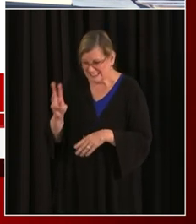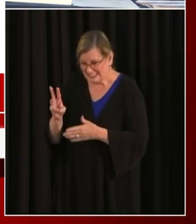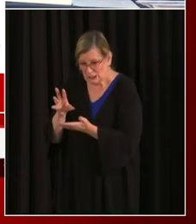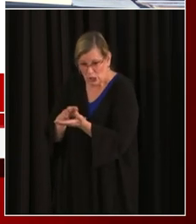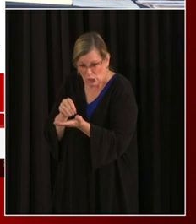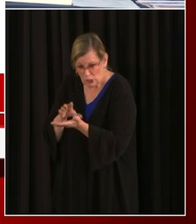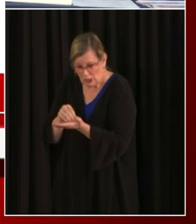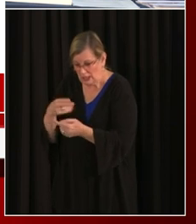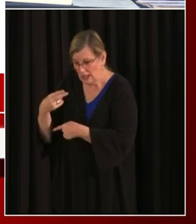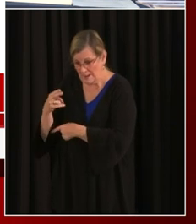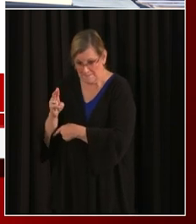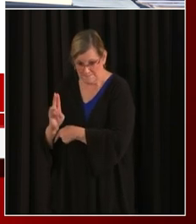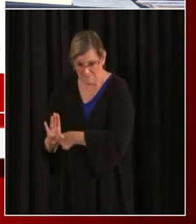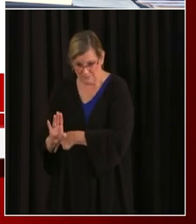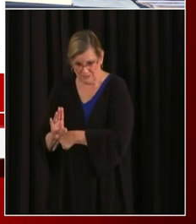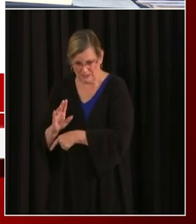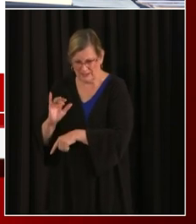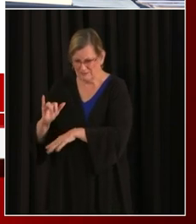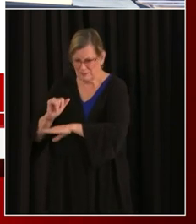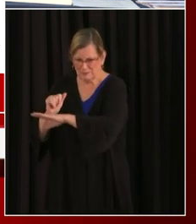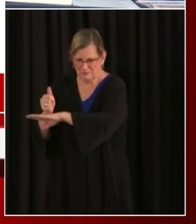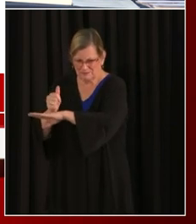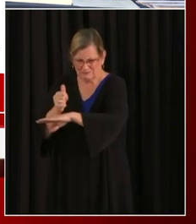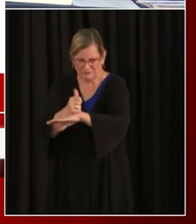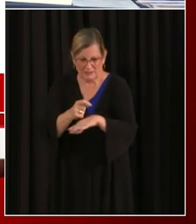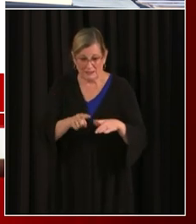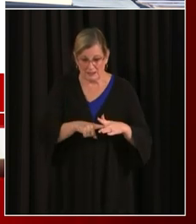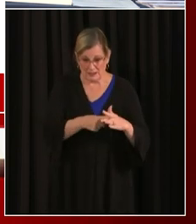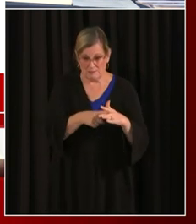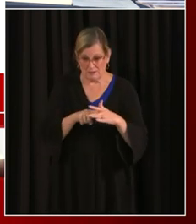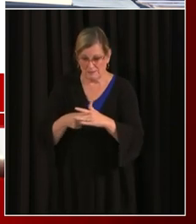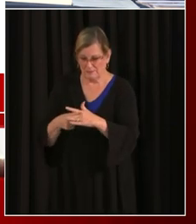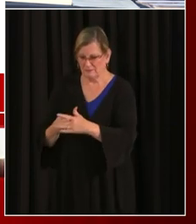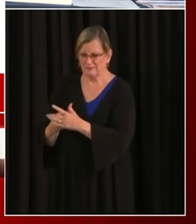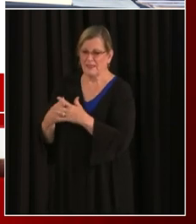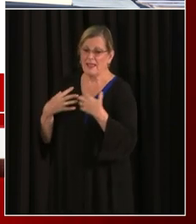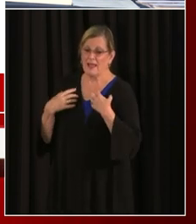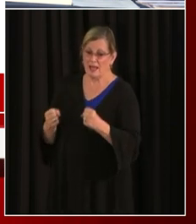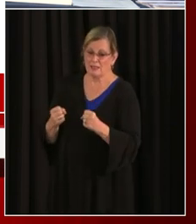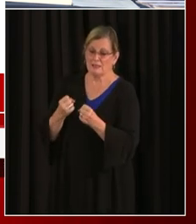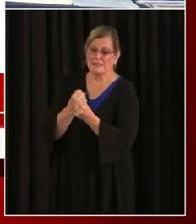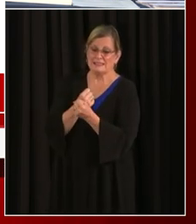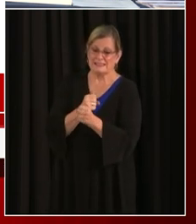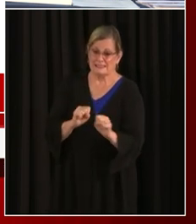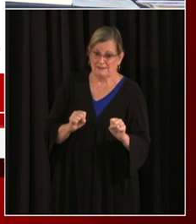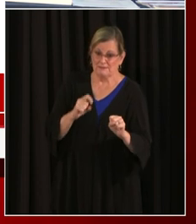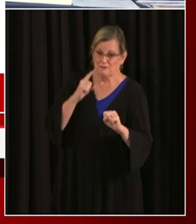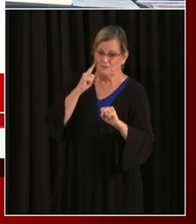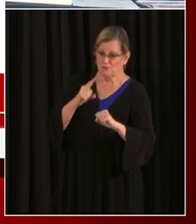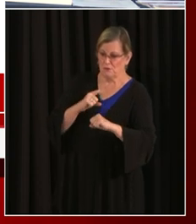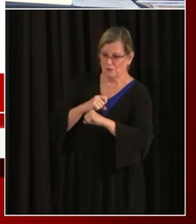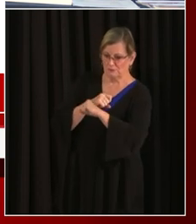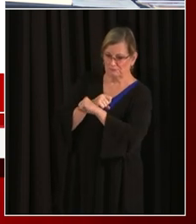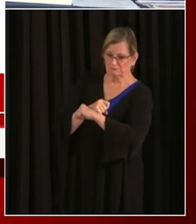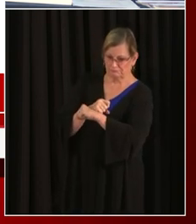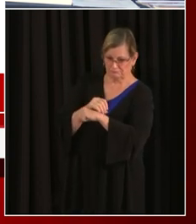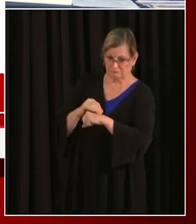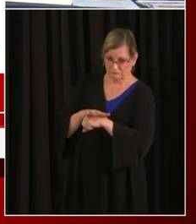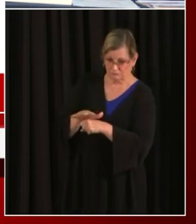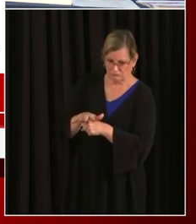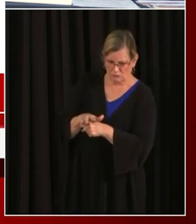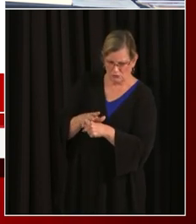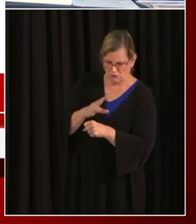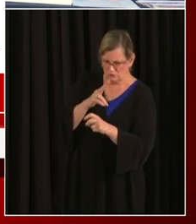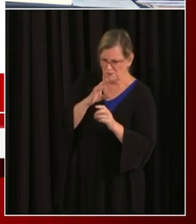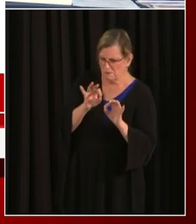implemented comprehensive health and safety protocols for the protection of our patrons, and these will include a strict mask